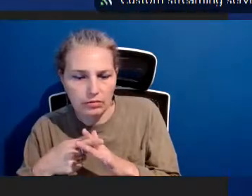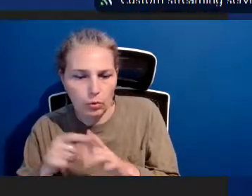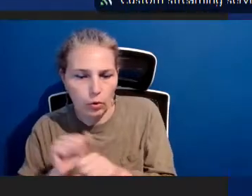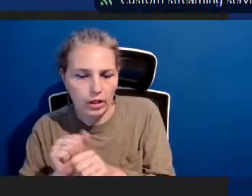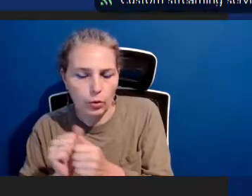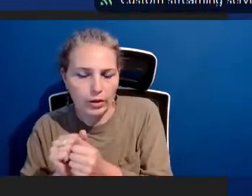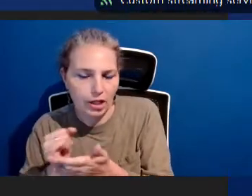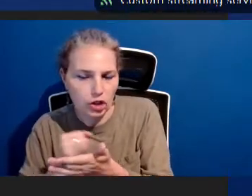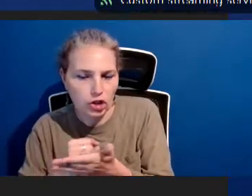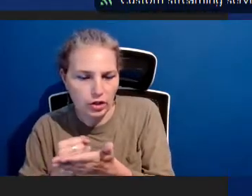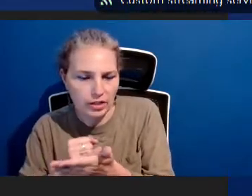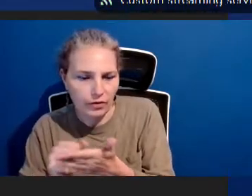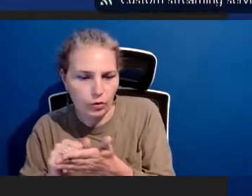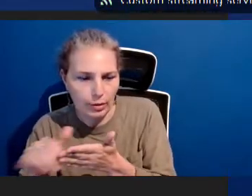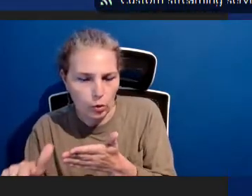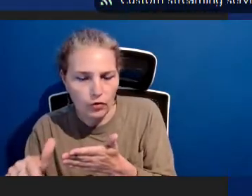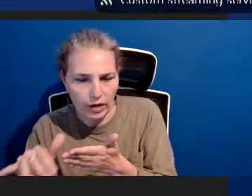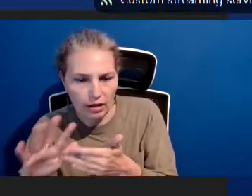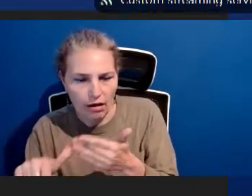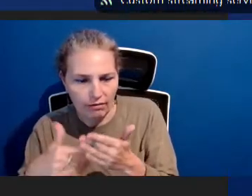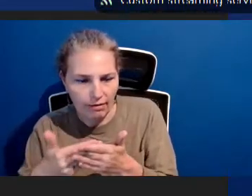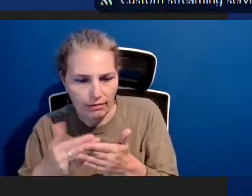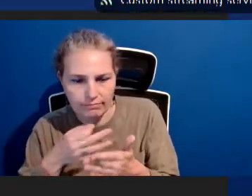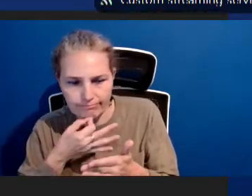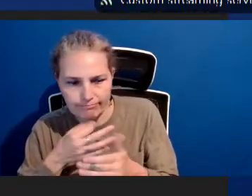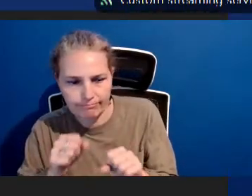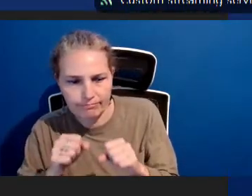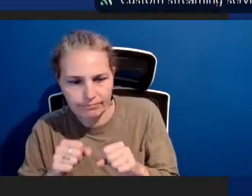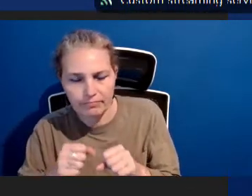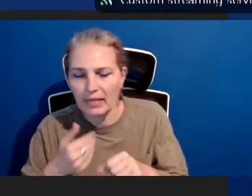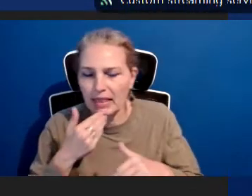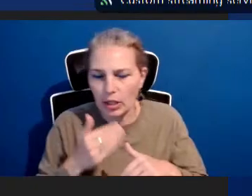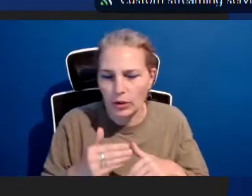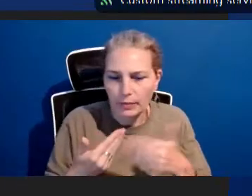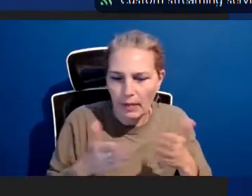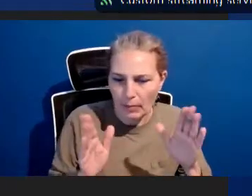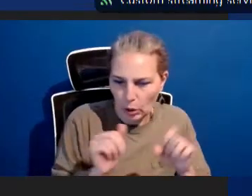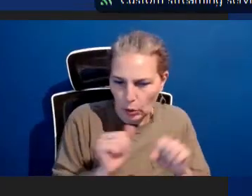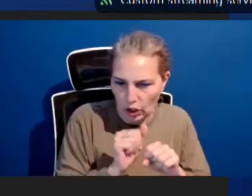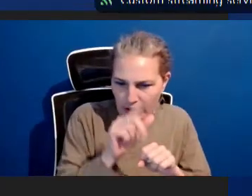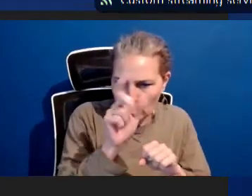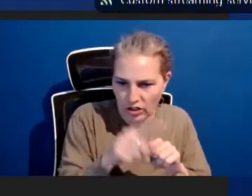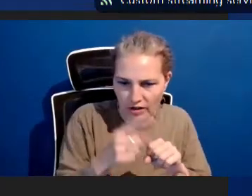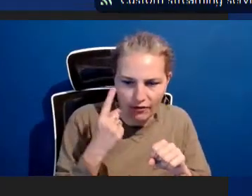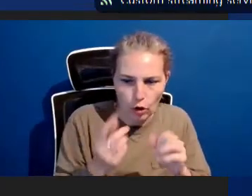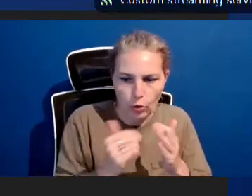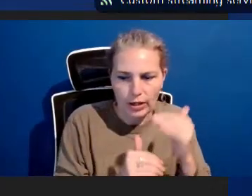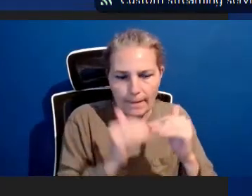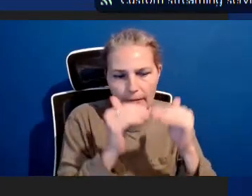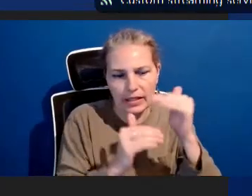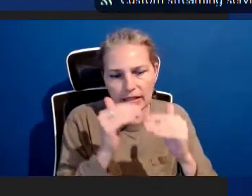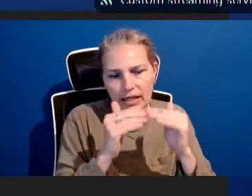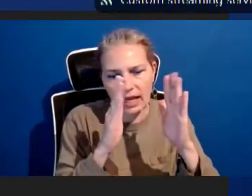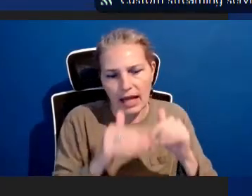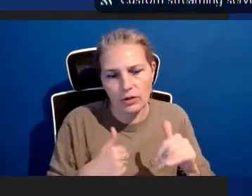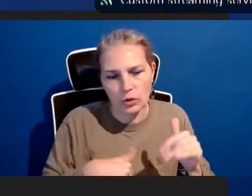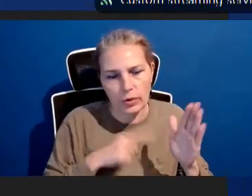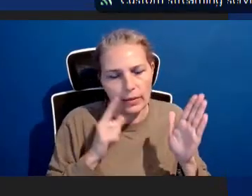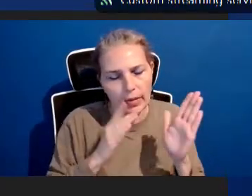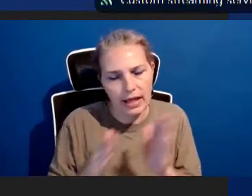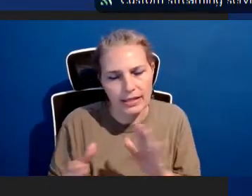Thank you. Another question for Public Works. As part of the rebuild of our house, we plan to connect to the public sewer system under our